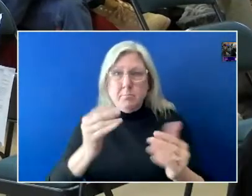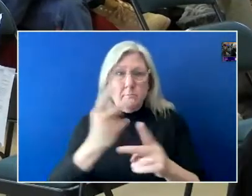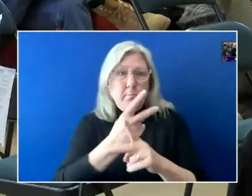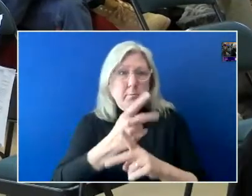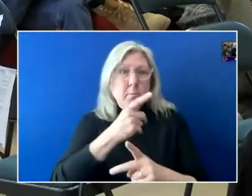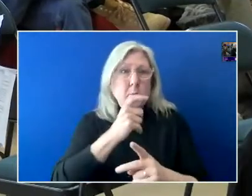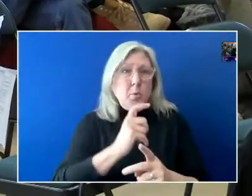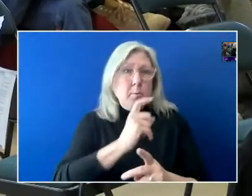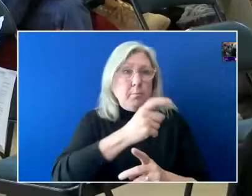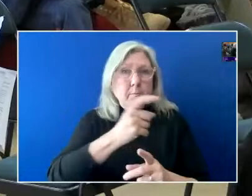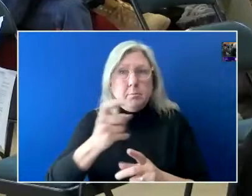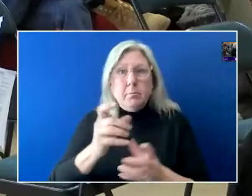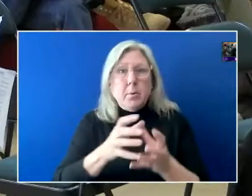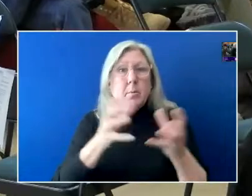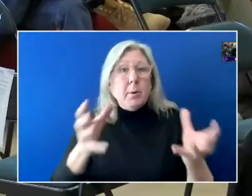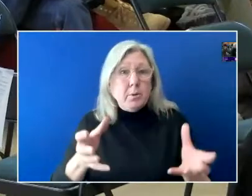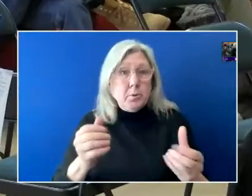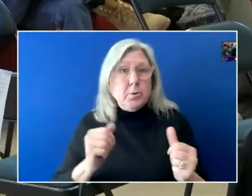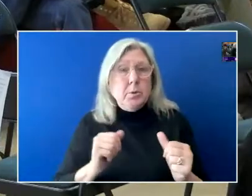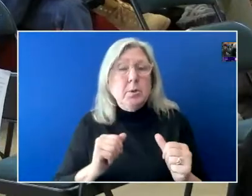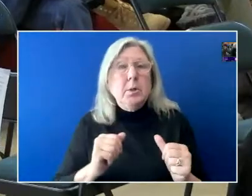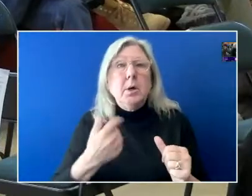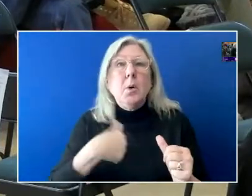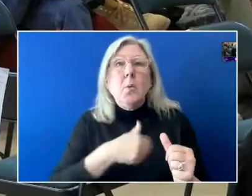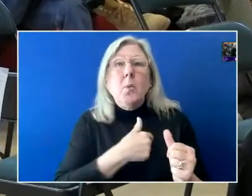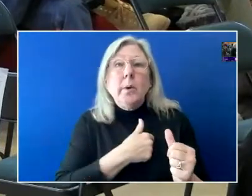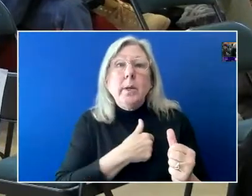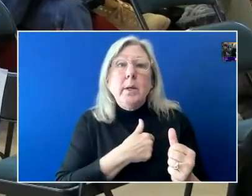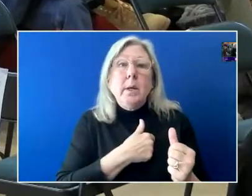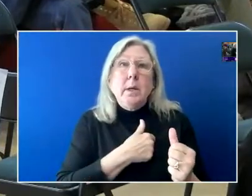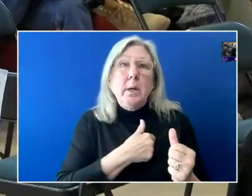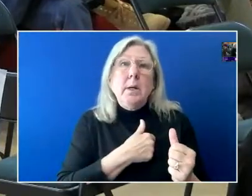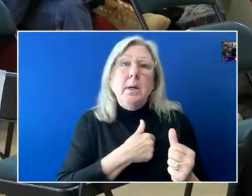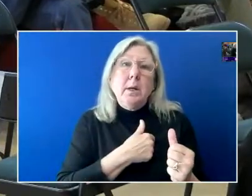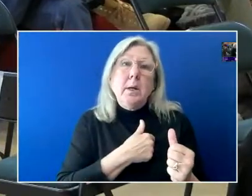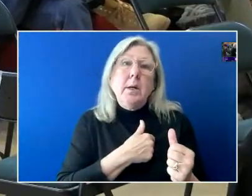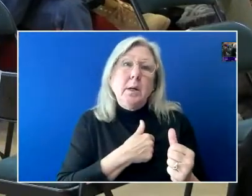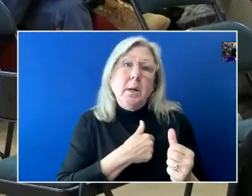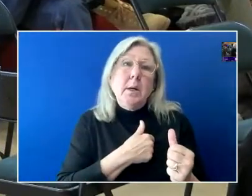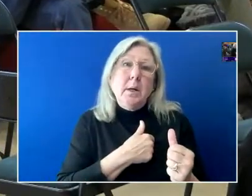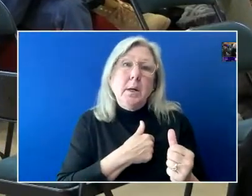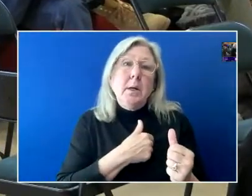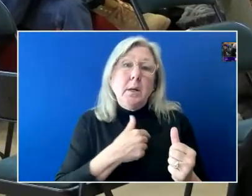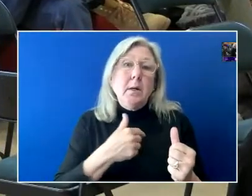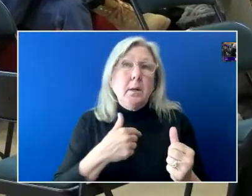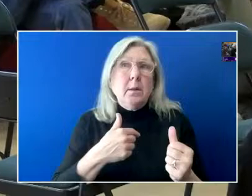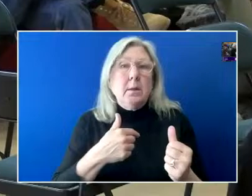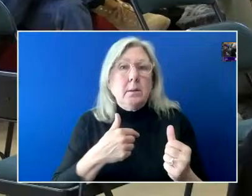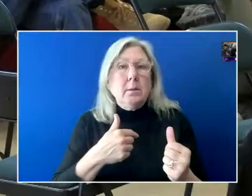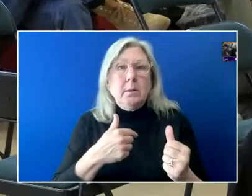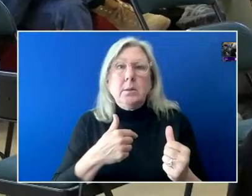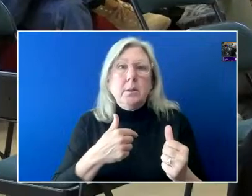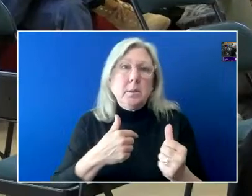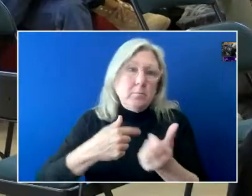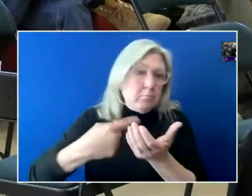uh you know we we have a lot of discussion and conversation as to um